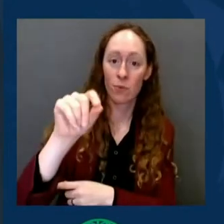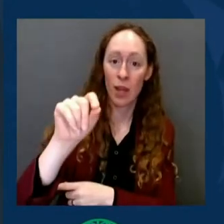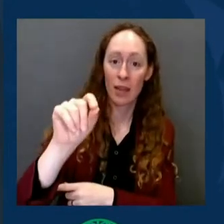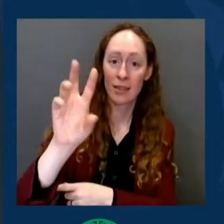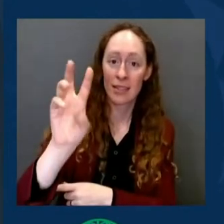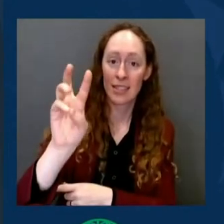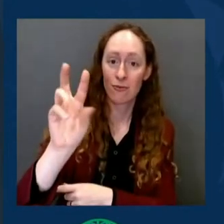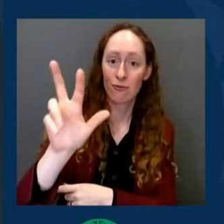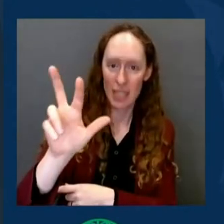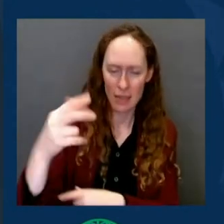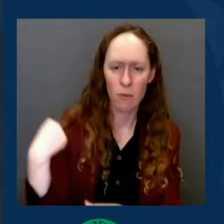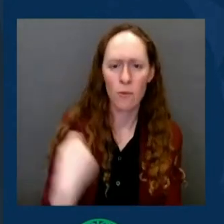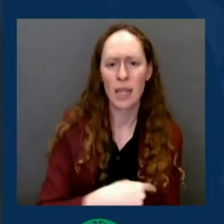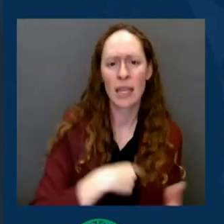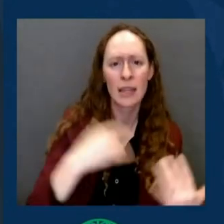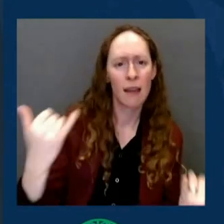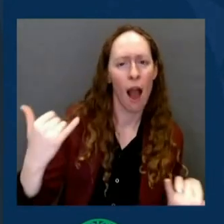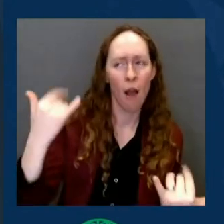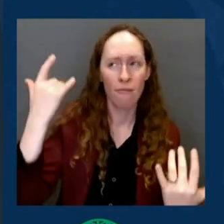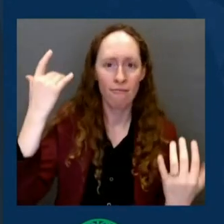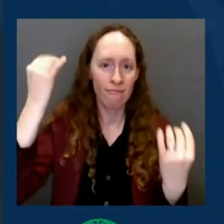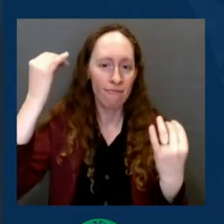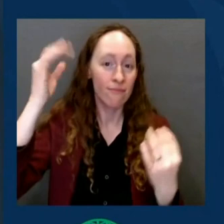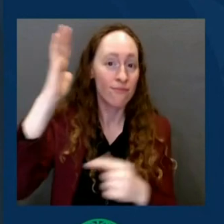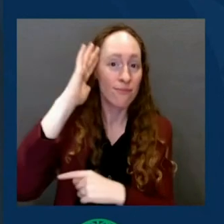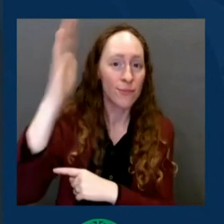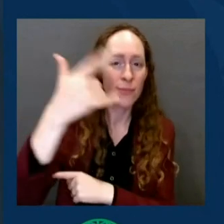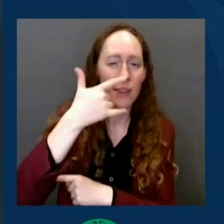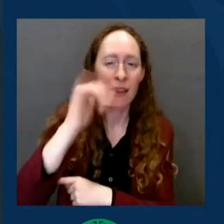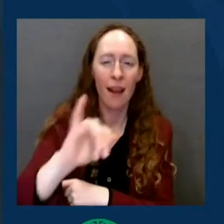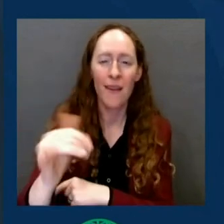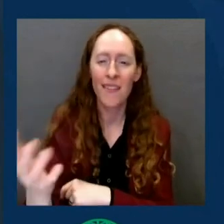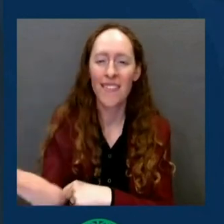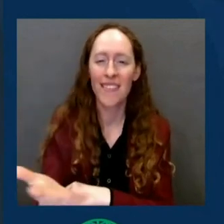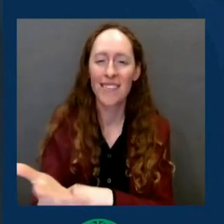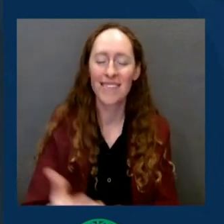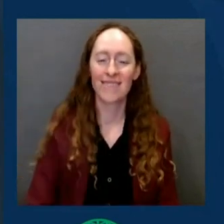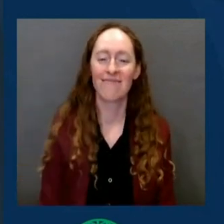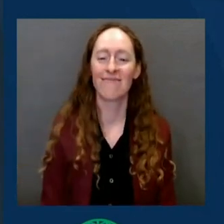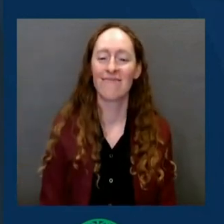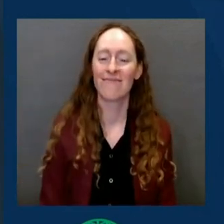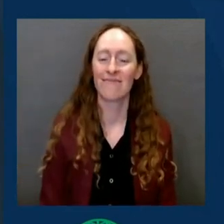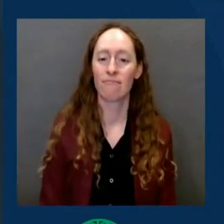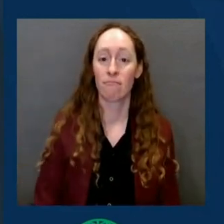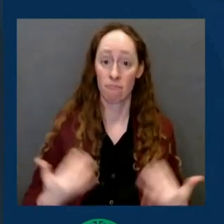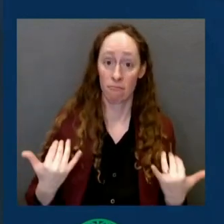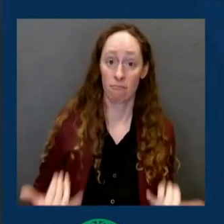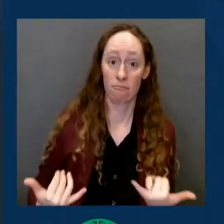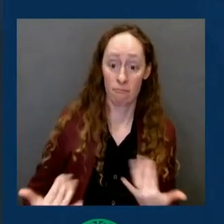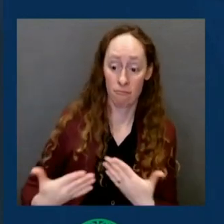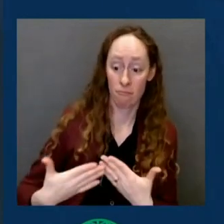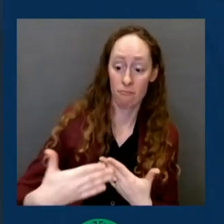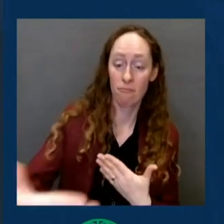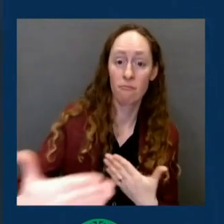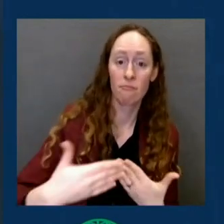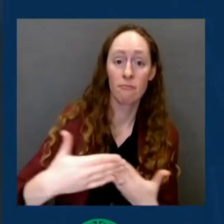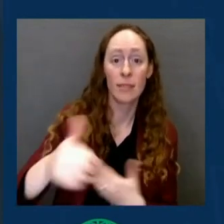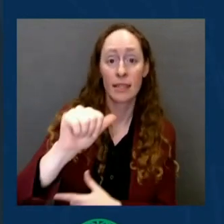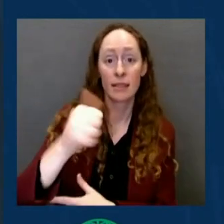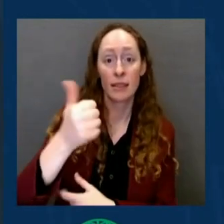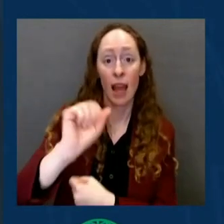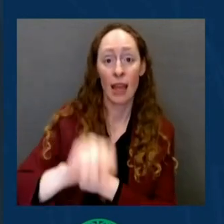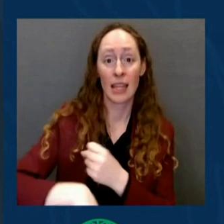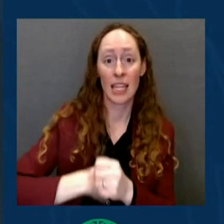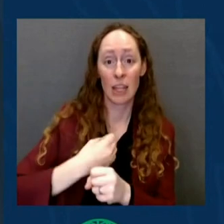decisive decade. The choices that we make today and the remainder of this decade and how we tackle these challenges, in my view,